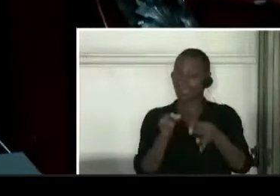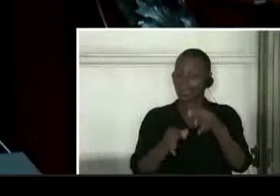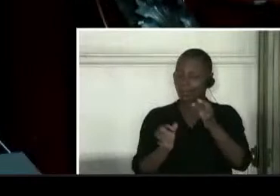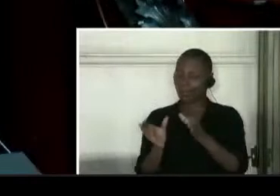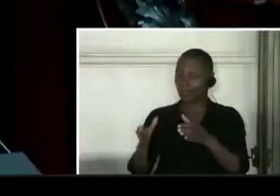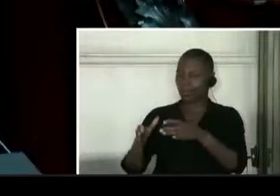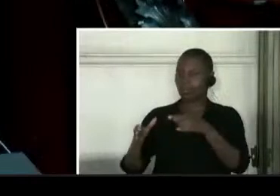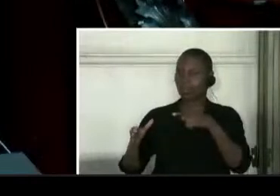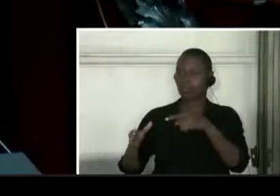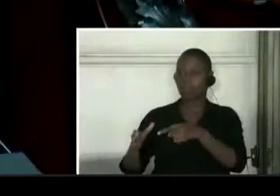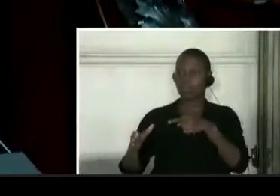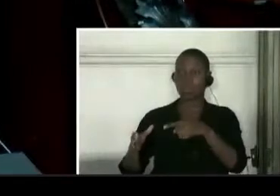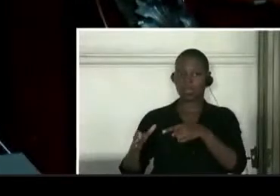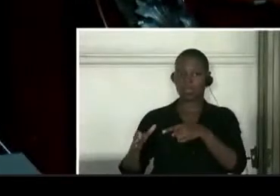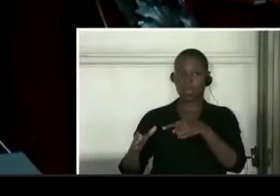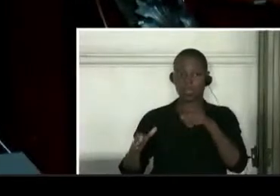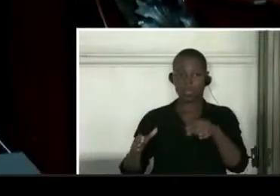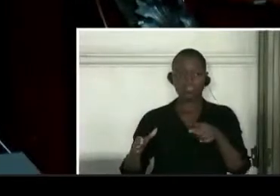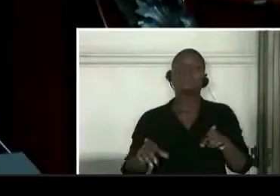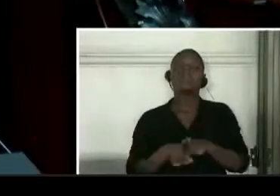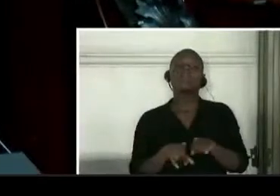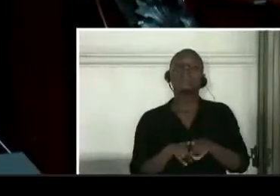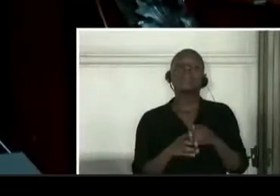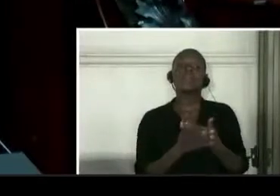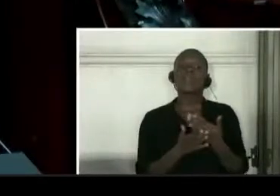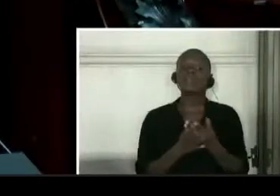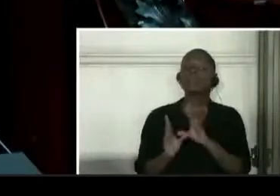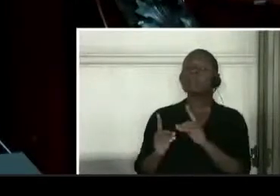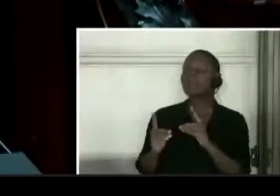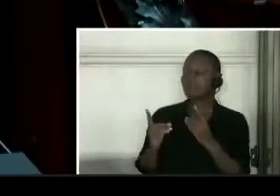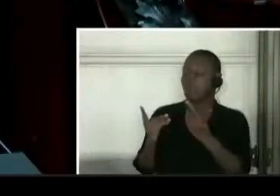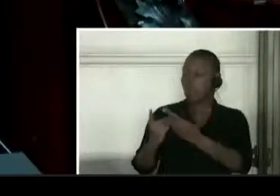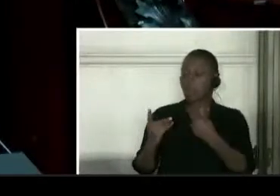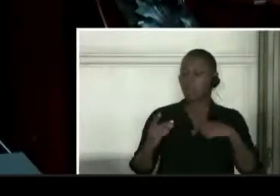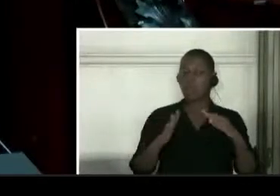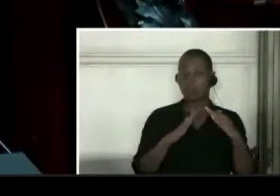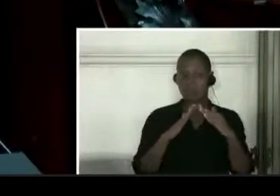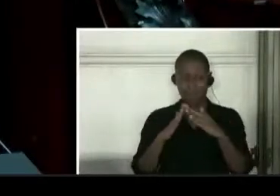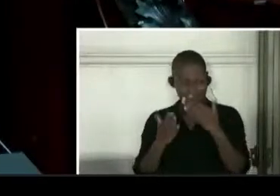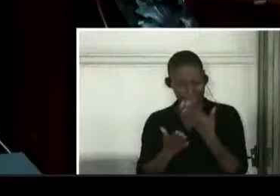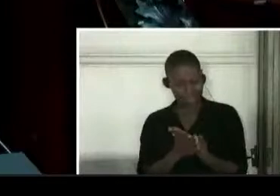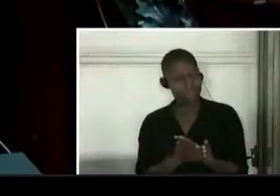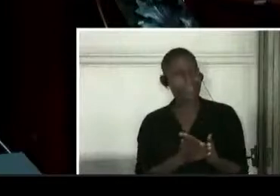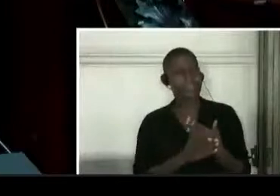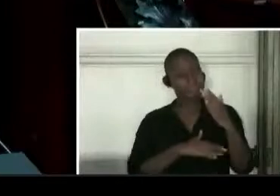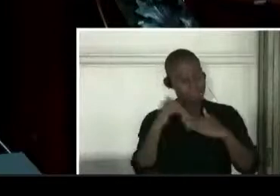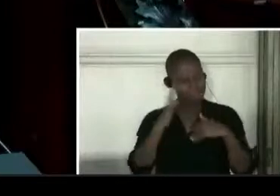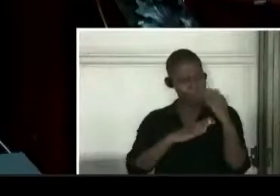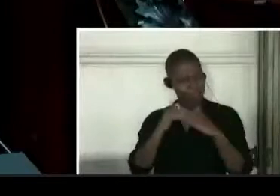without expropriation so that the department like human settlement can be able to build houses.